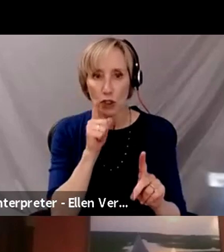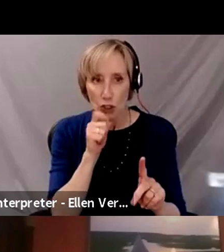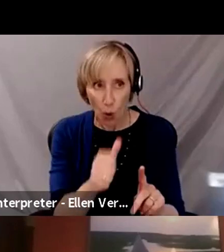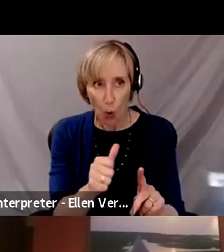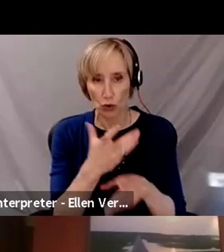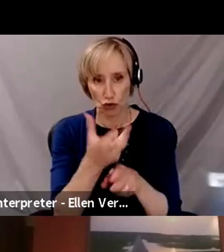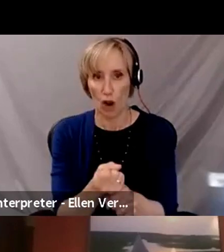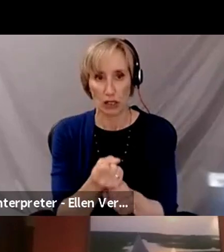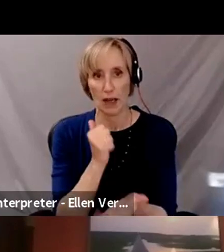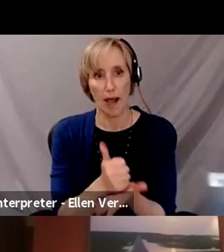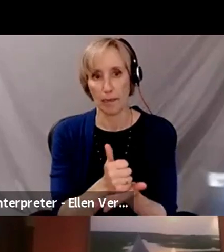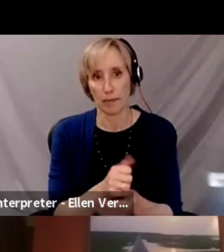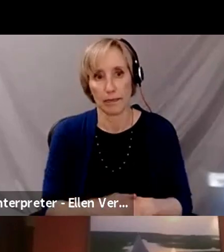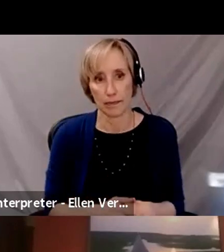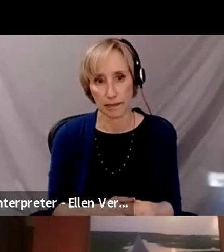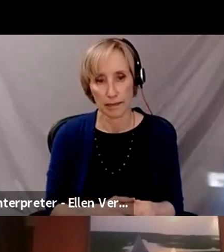The political